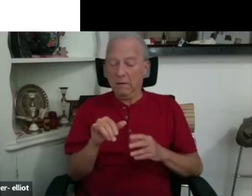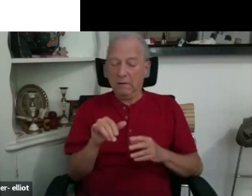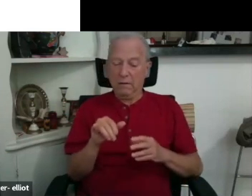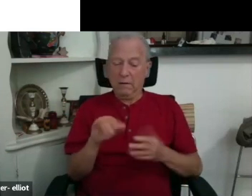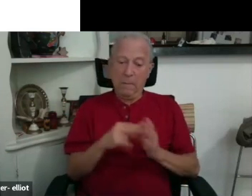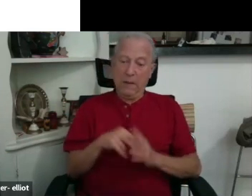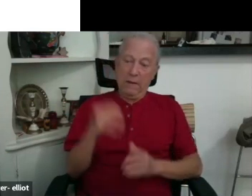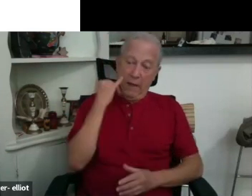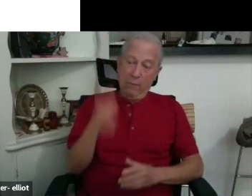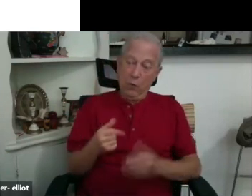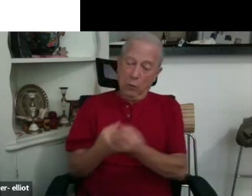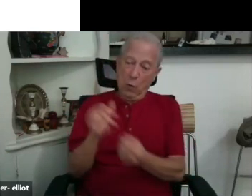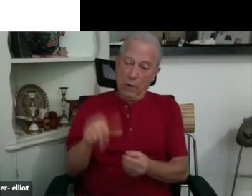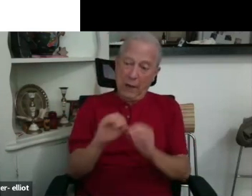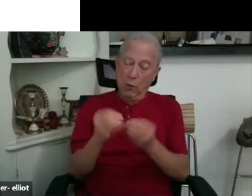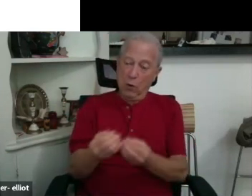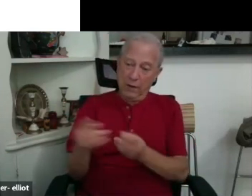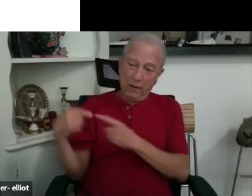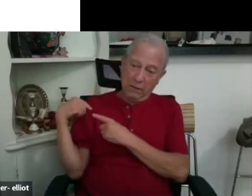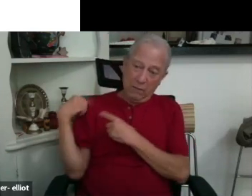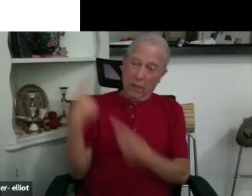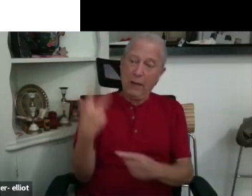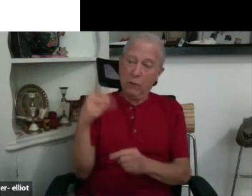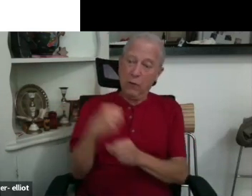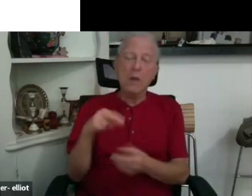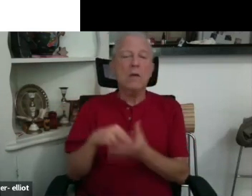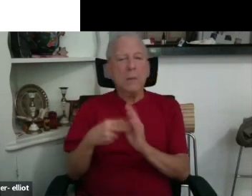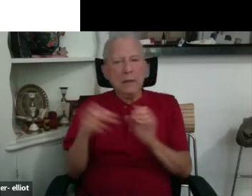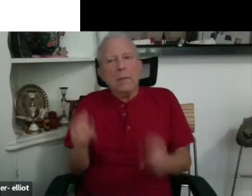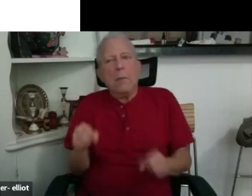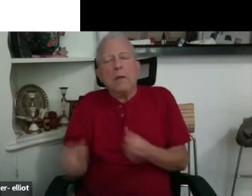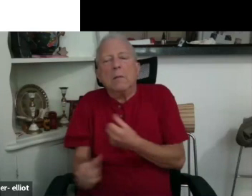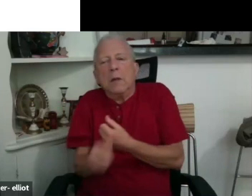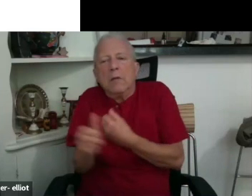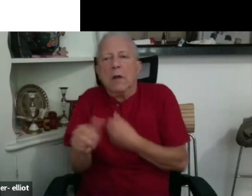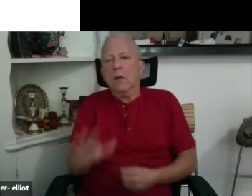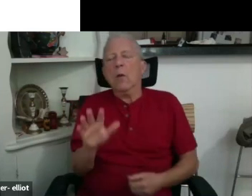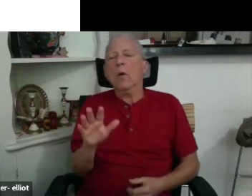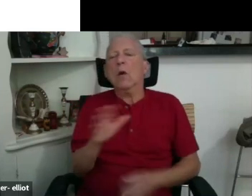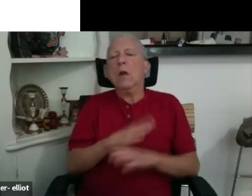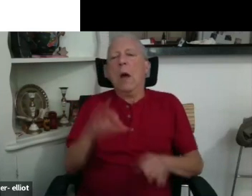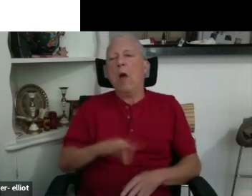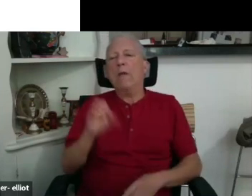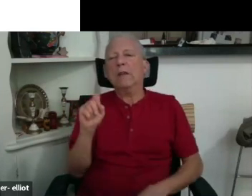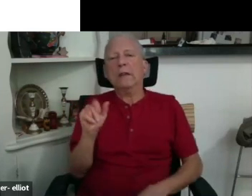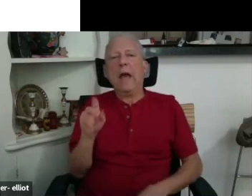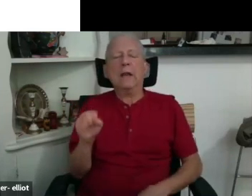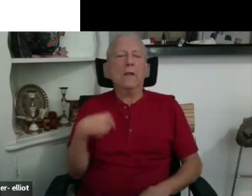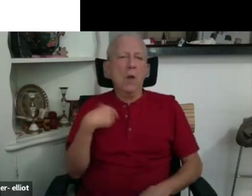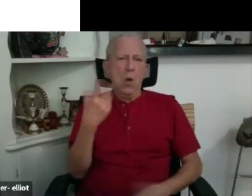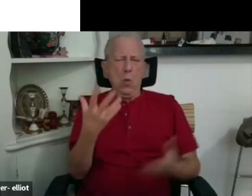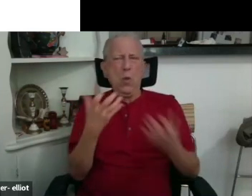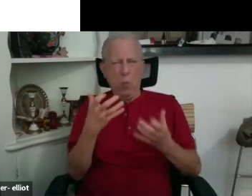also jeopardize your nonprofit status. And so, yeah, we want to name the kind of